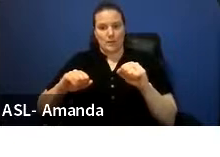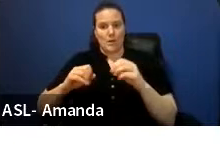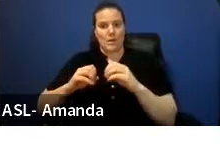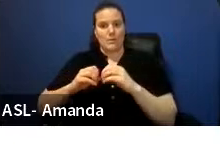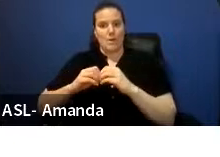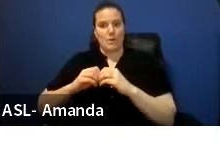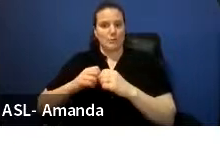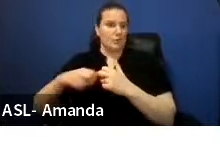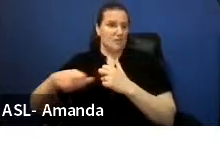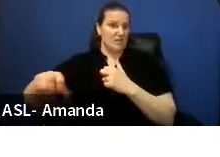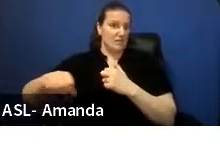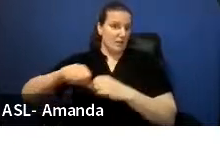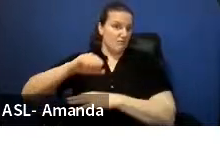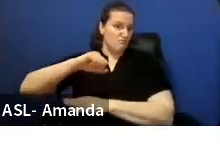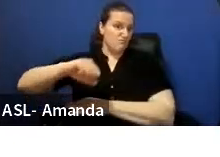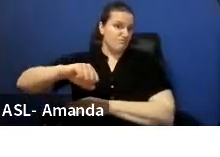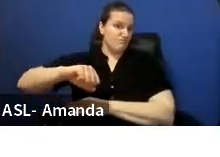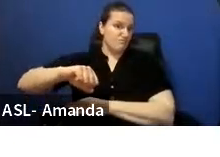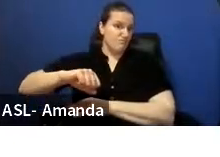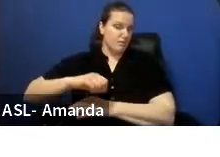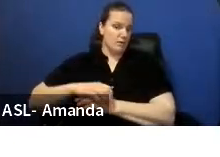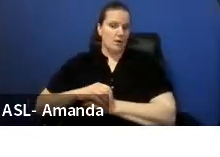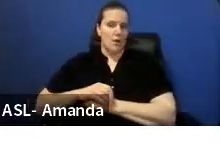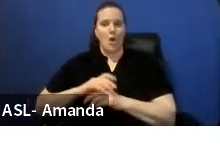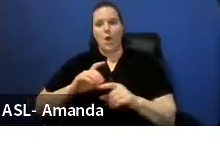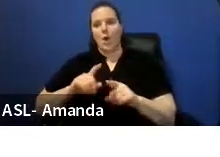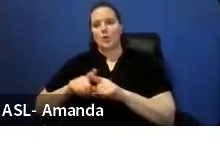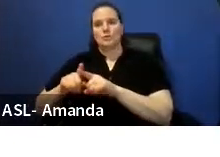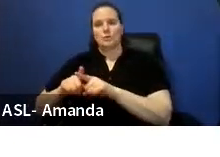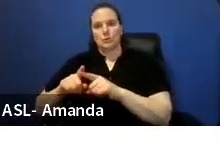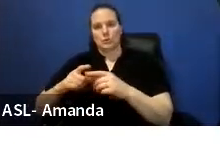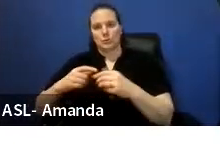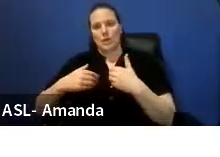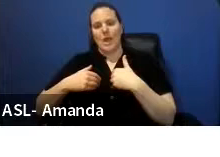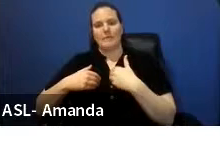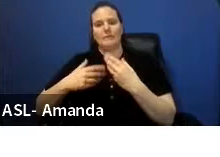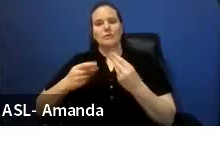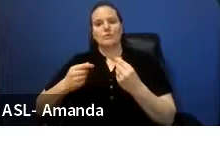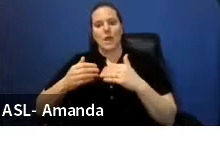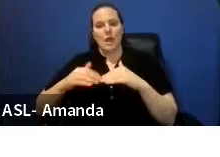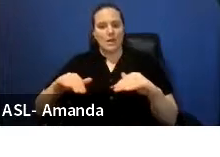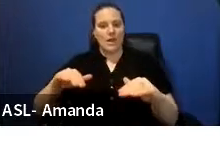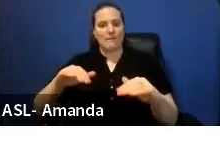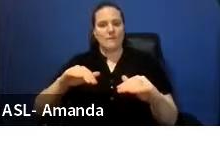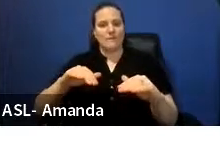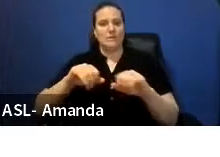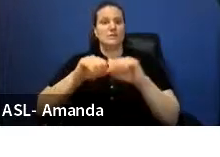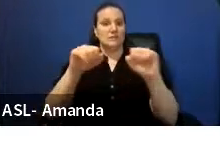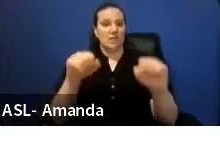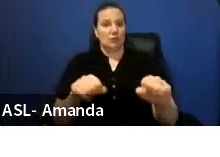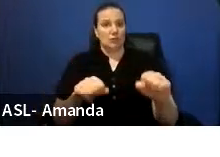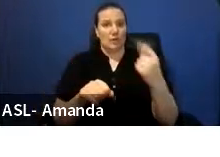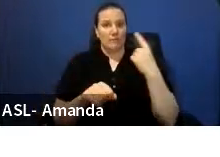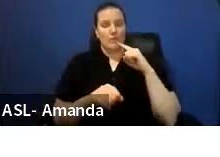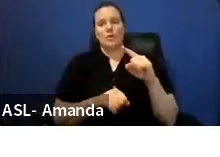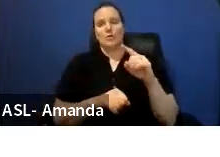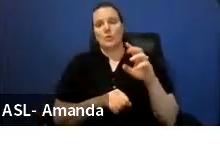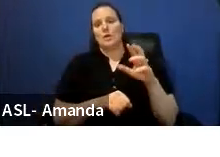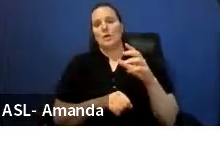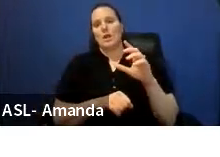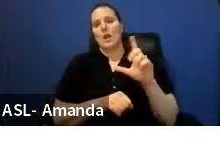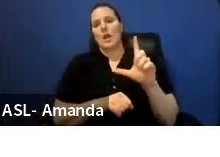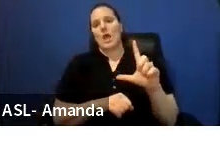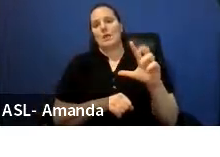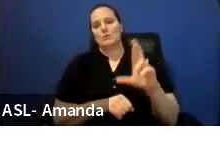earthquake resistant. Also, you would get ground level stations for your light rail. Those stations up in the